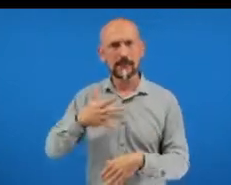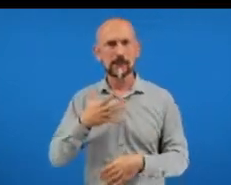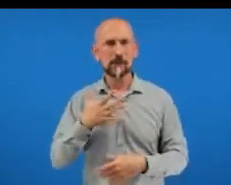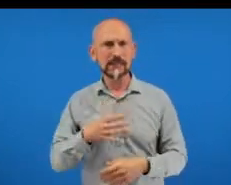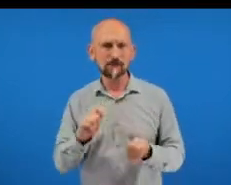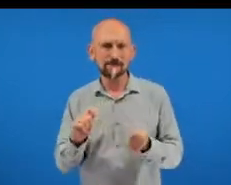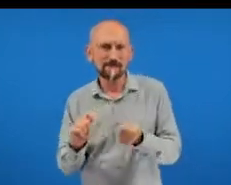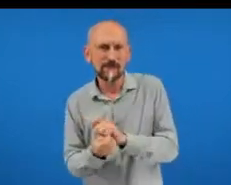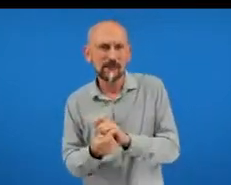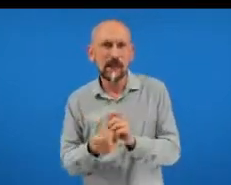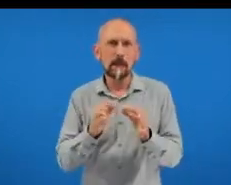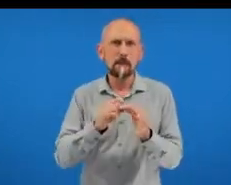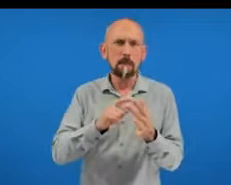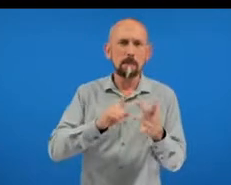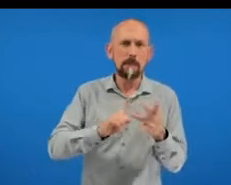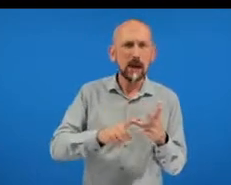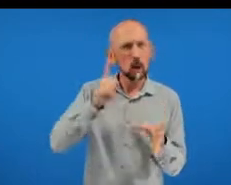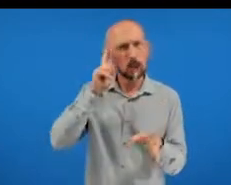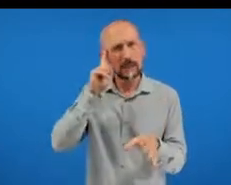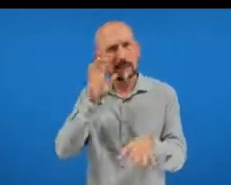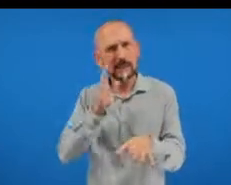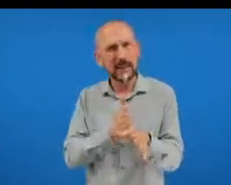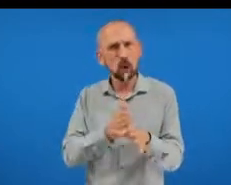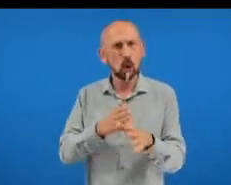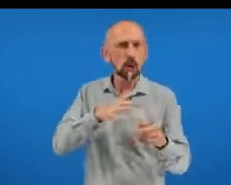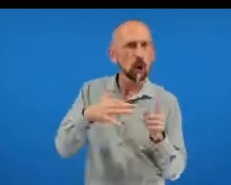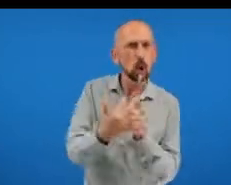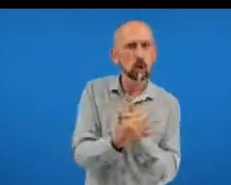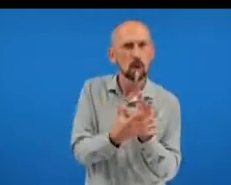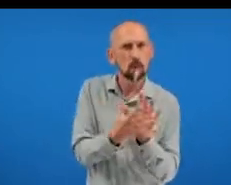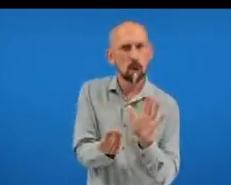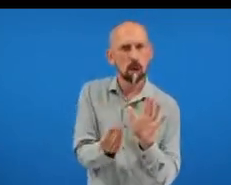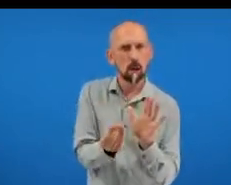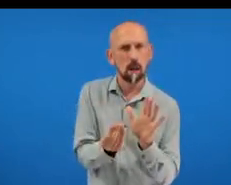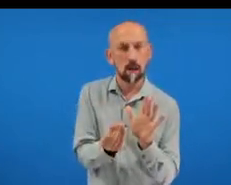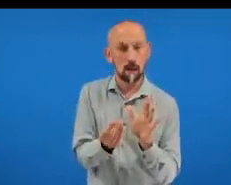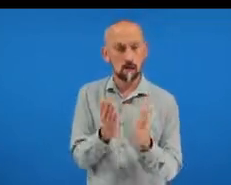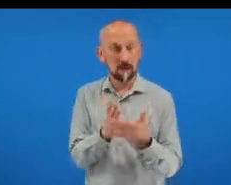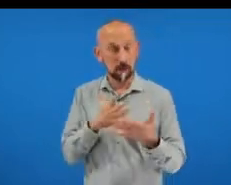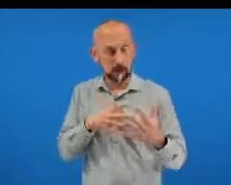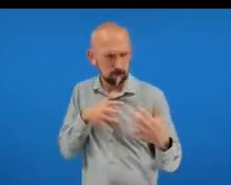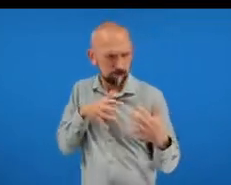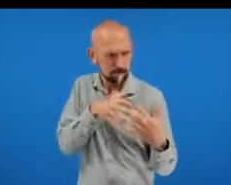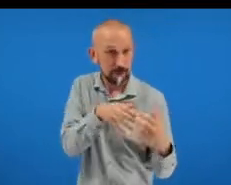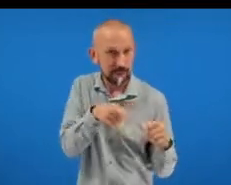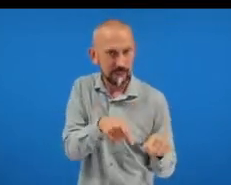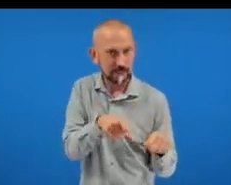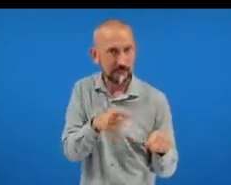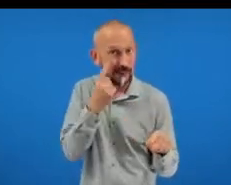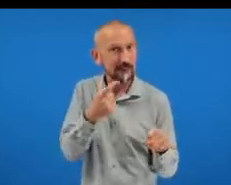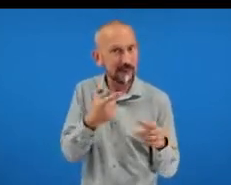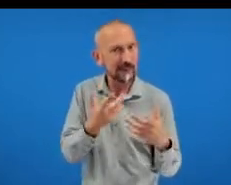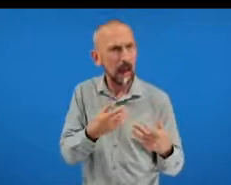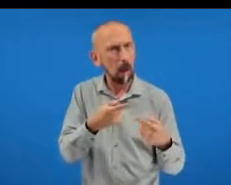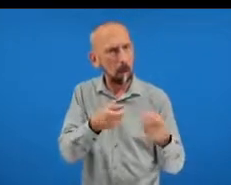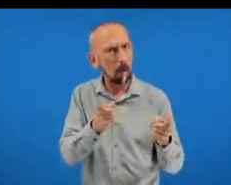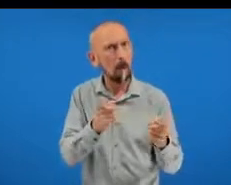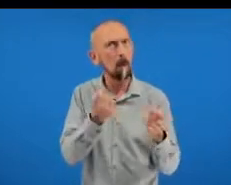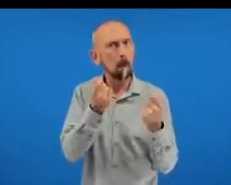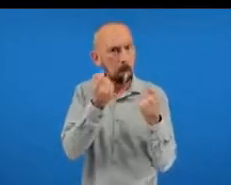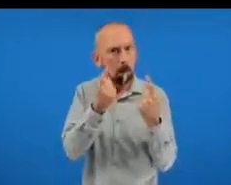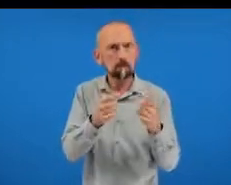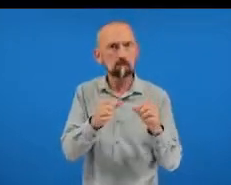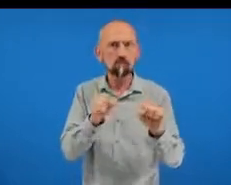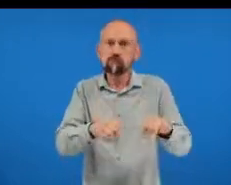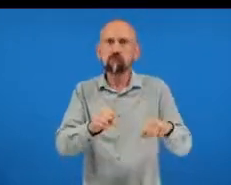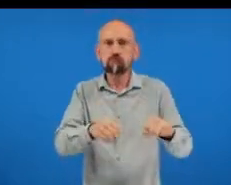very much to that. And I think now we are pushing on an open door, because what's happened through the